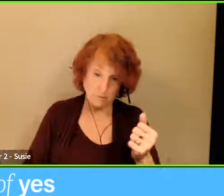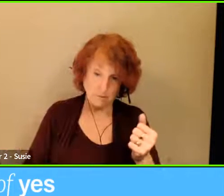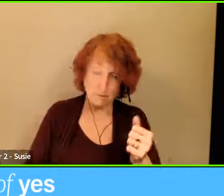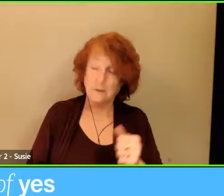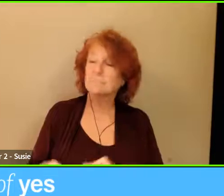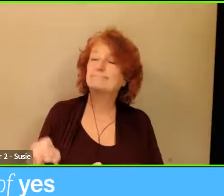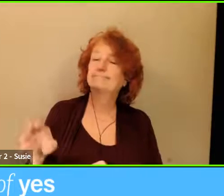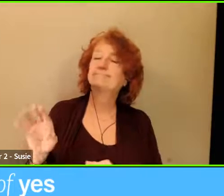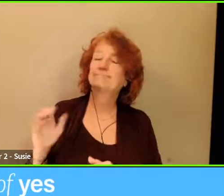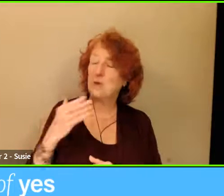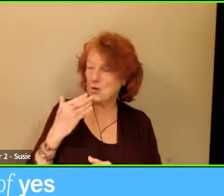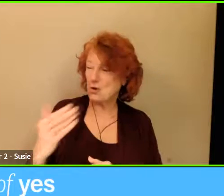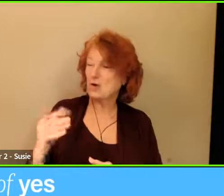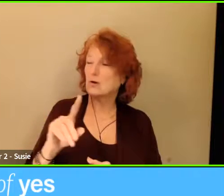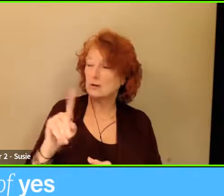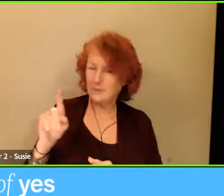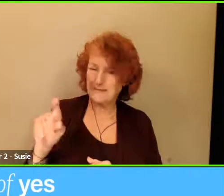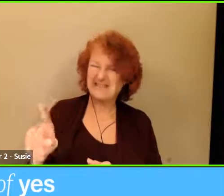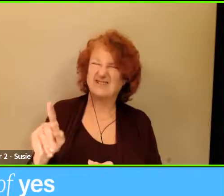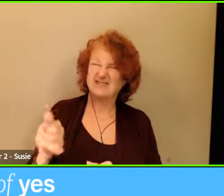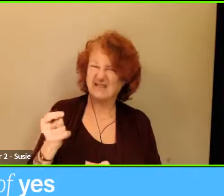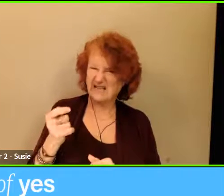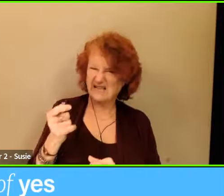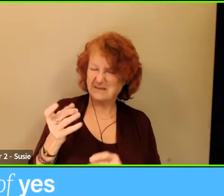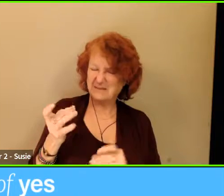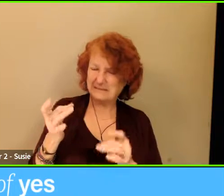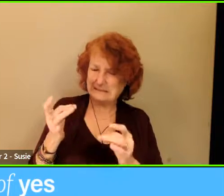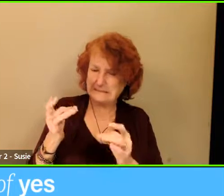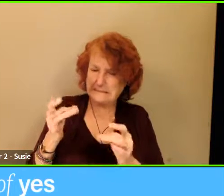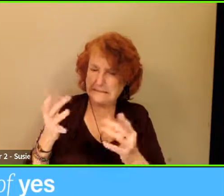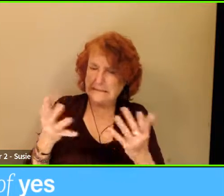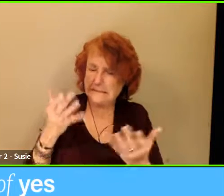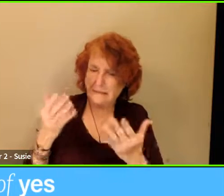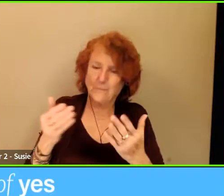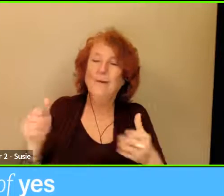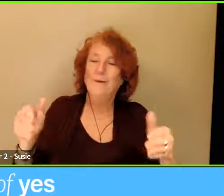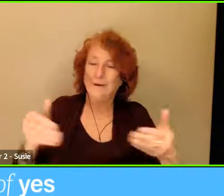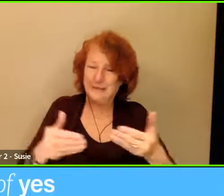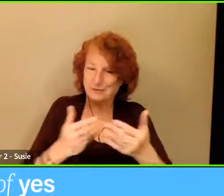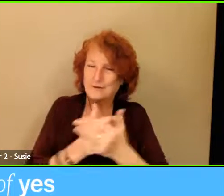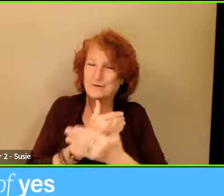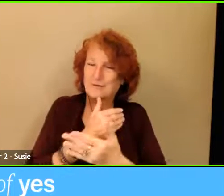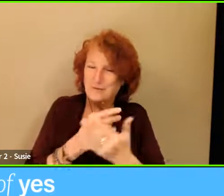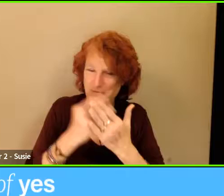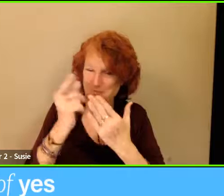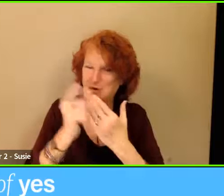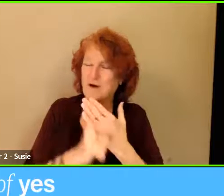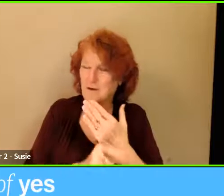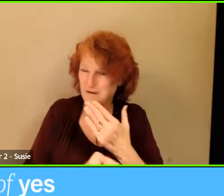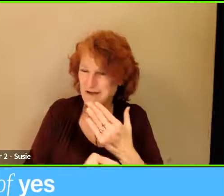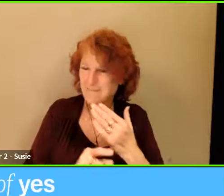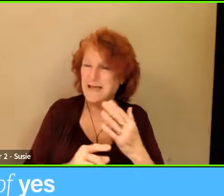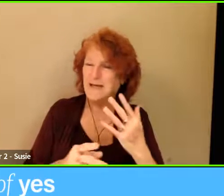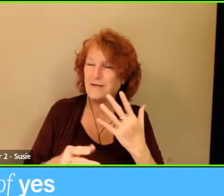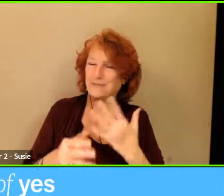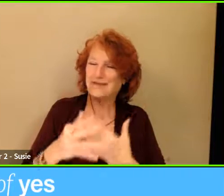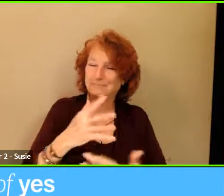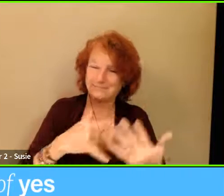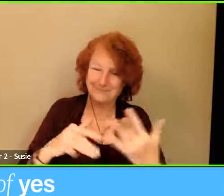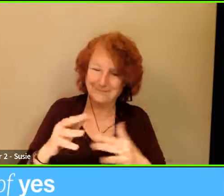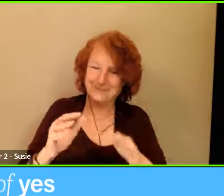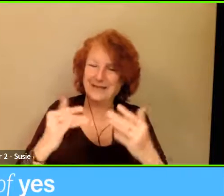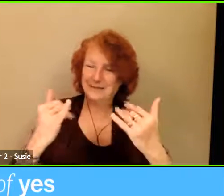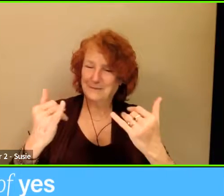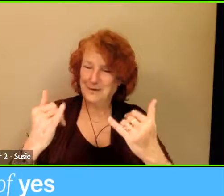Yeah, that's a great question. I think it gets really tricky when we're introducing a new program and interactions with existing programs. So for the example that we